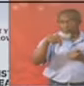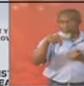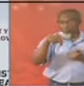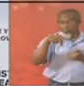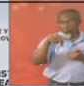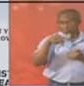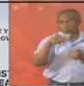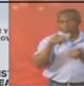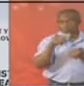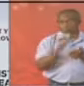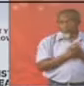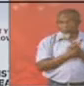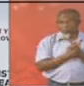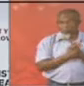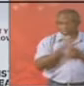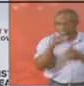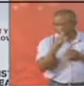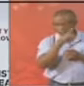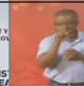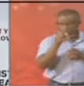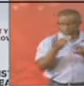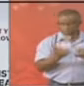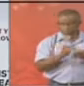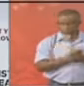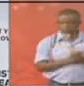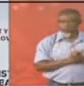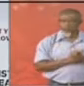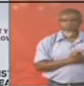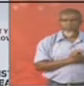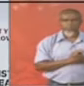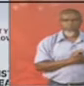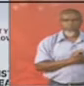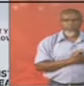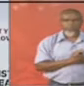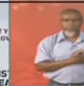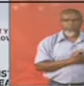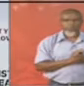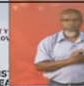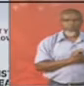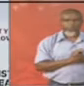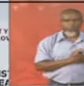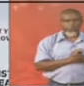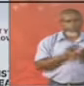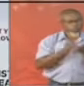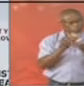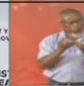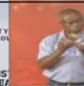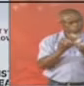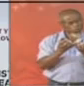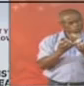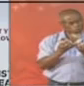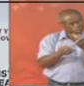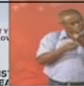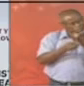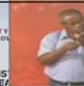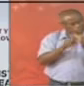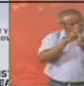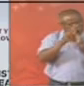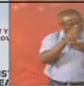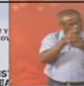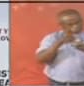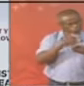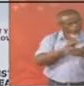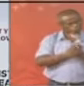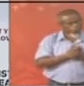Yes, morning again, Prior here, AZP News. I just wanted to do a follow-up to an issue I had raised some time